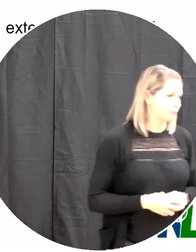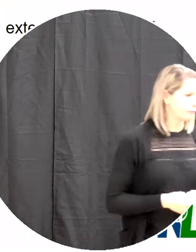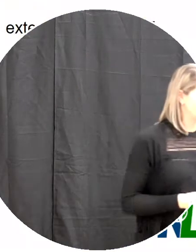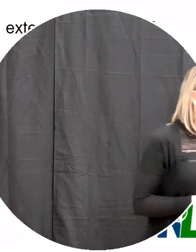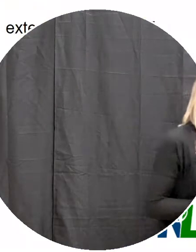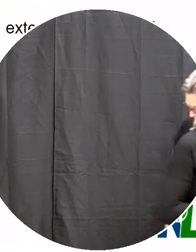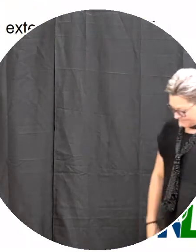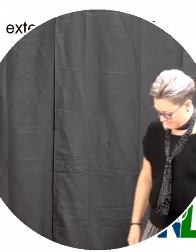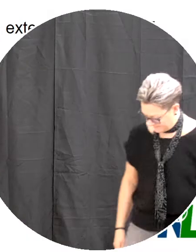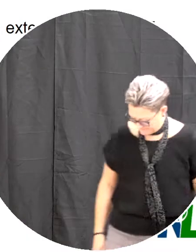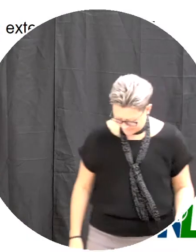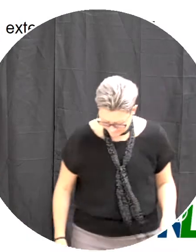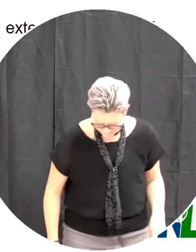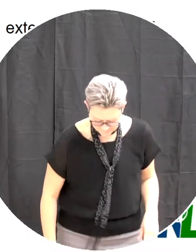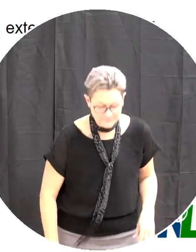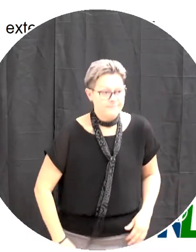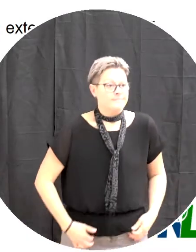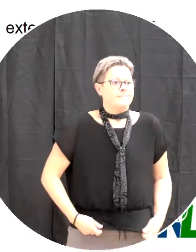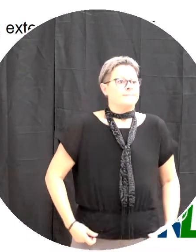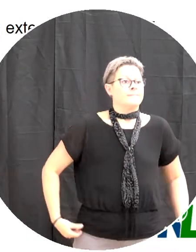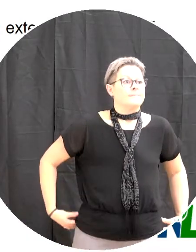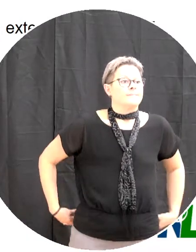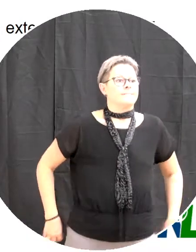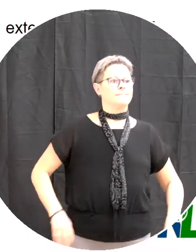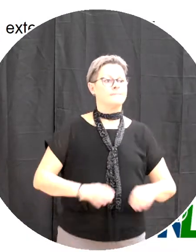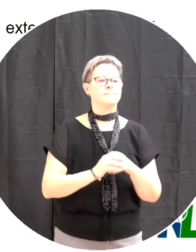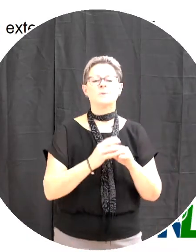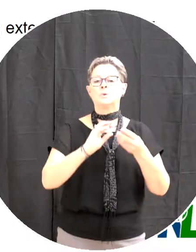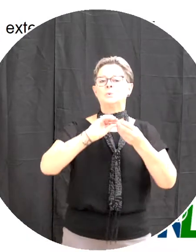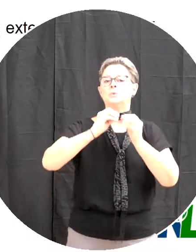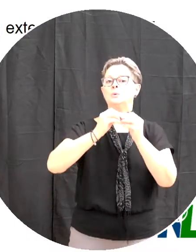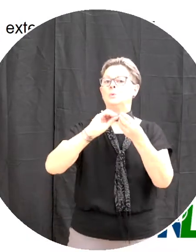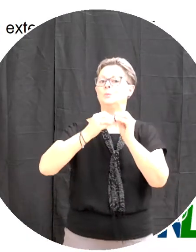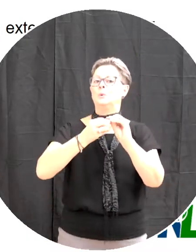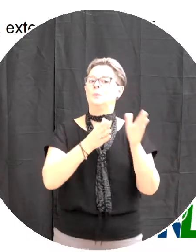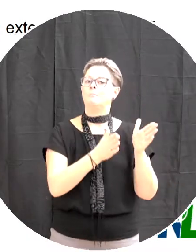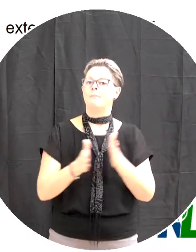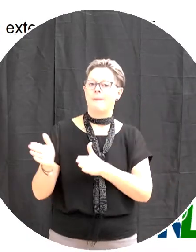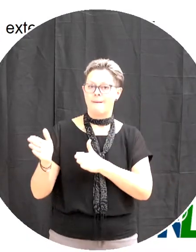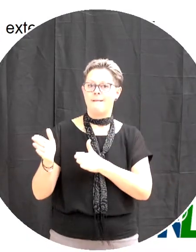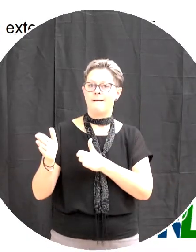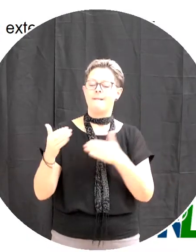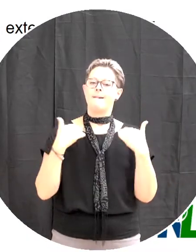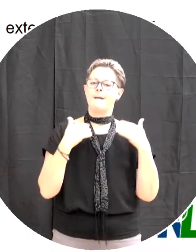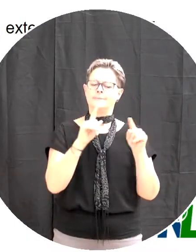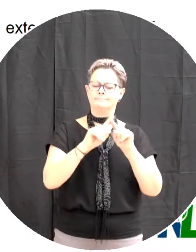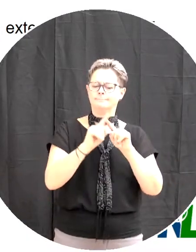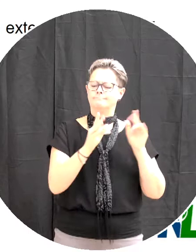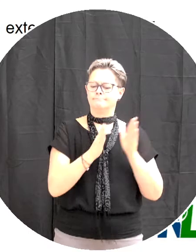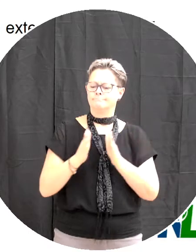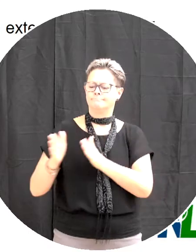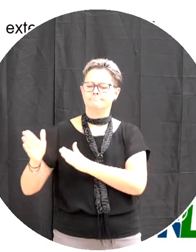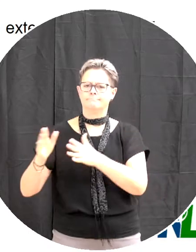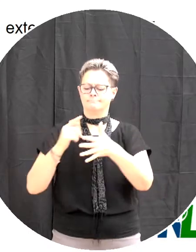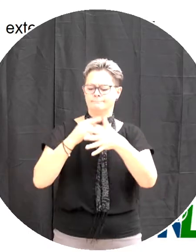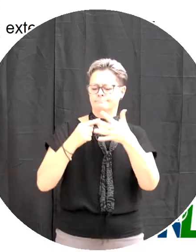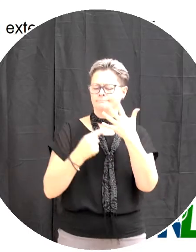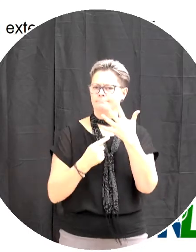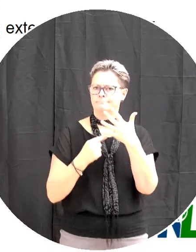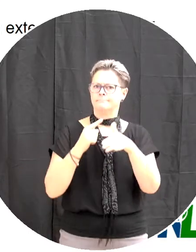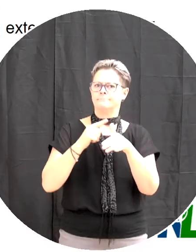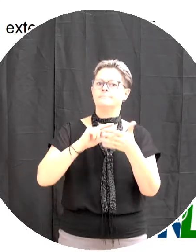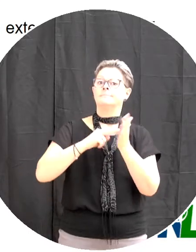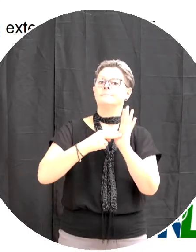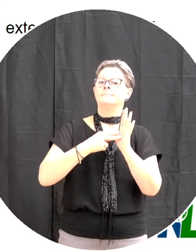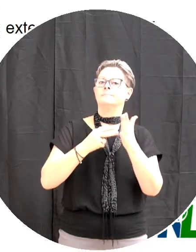In the numeracy area, the numeracy plan issued a number of strategies to support students, such as the